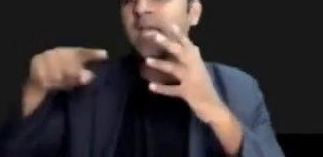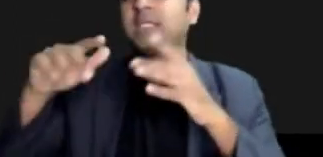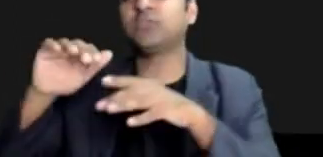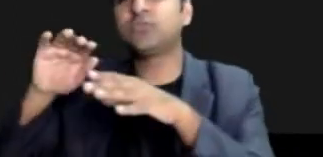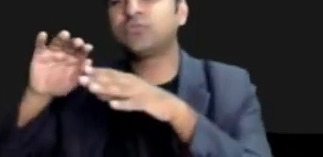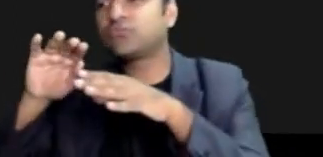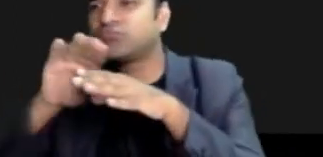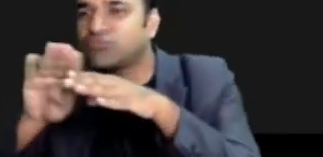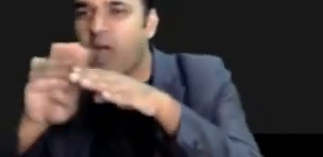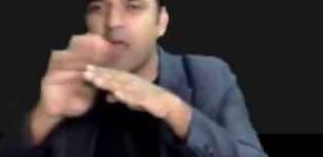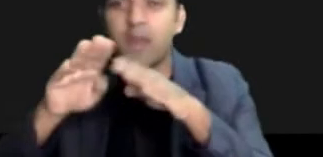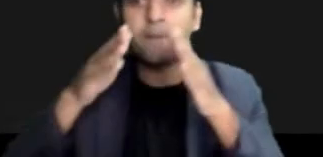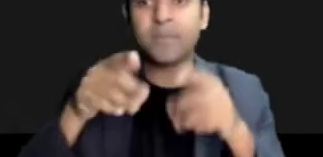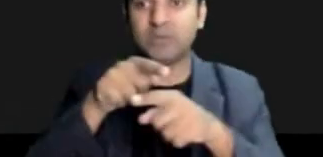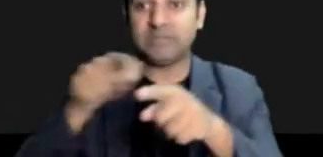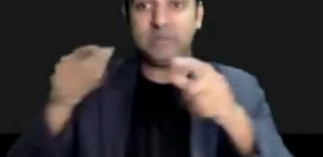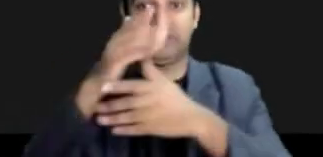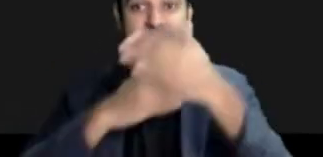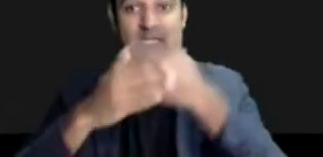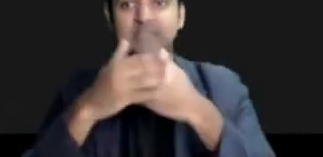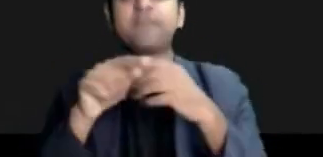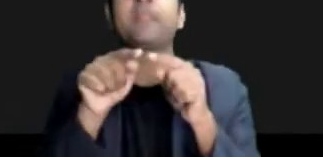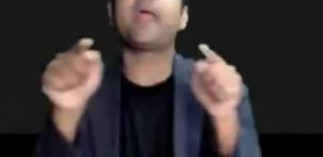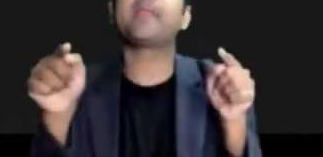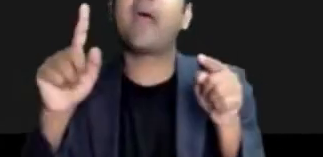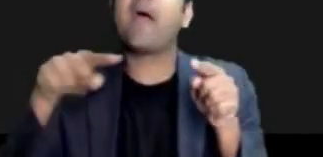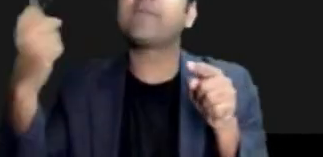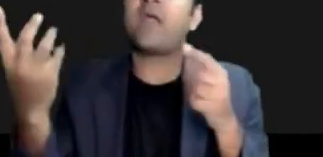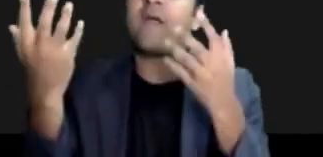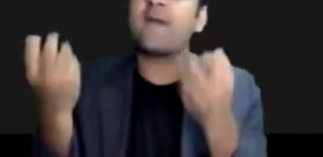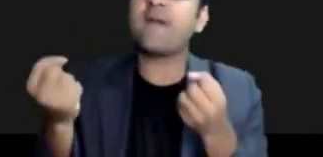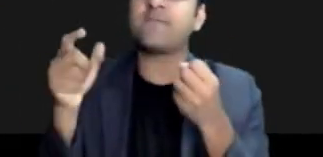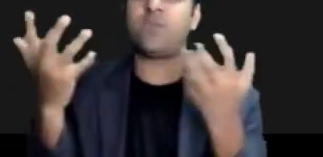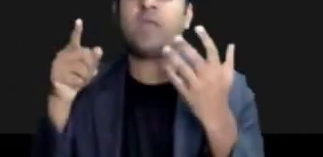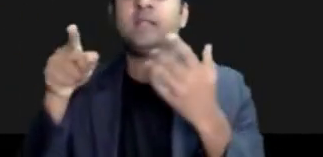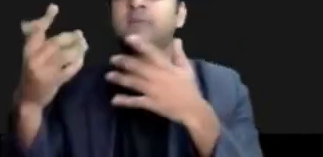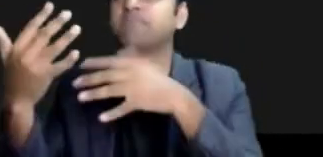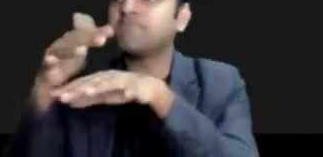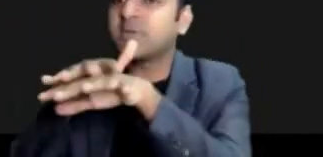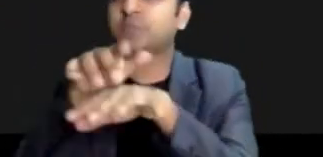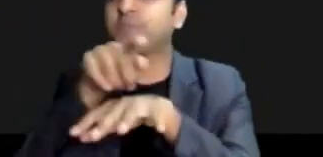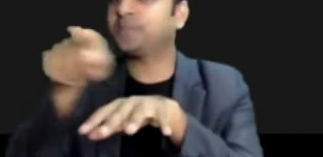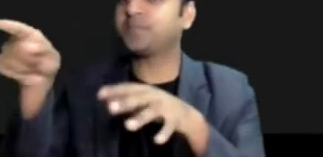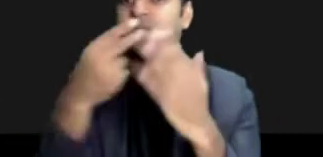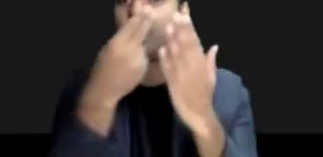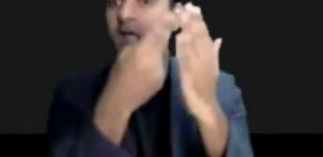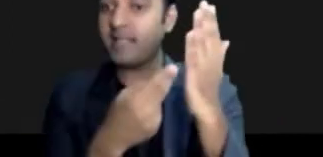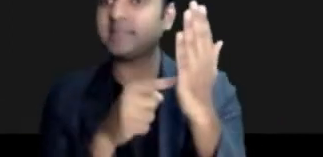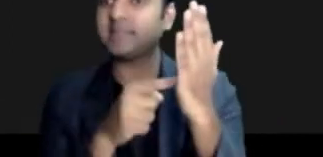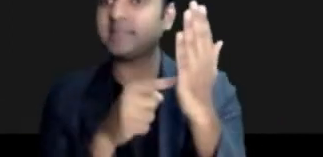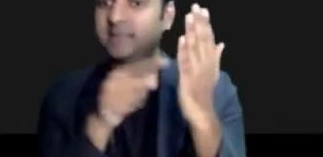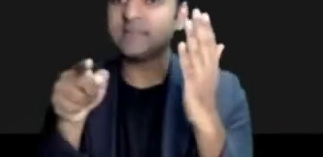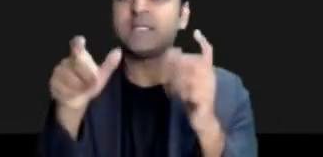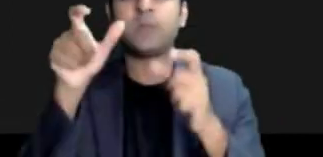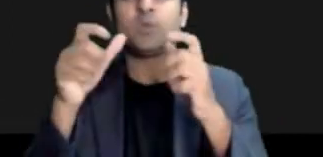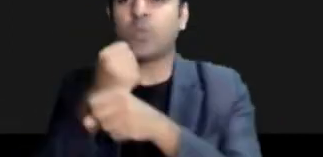we've worked with different mainstream actors so that we could train them on issues of